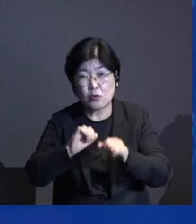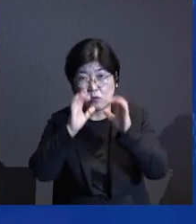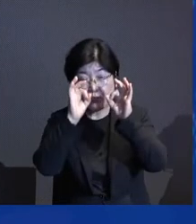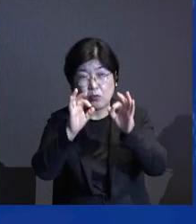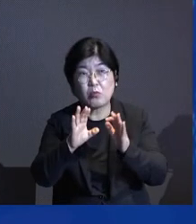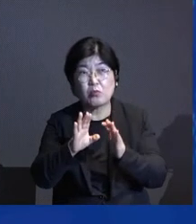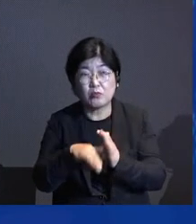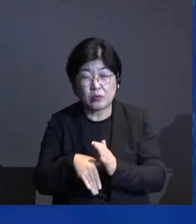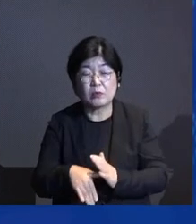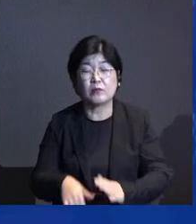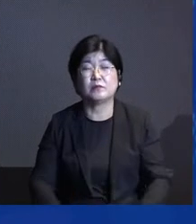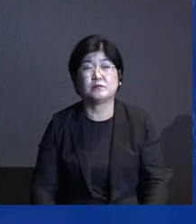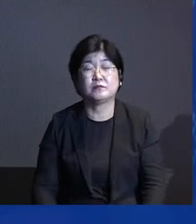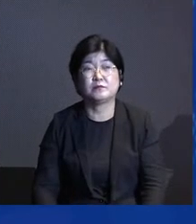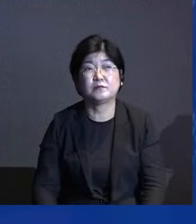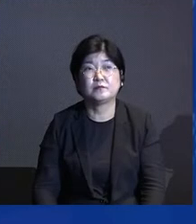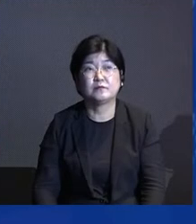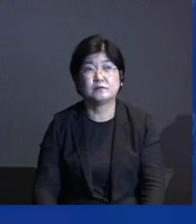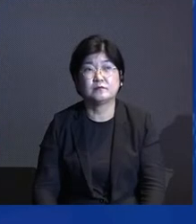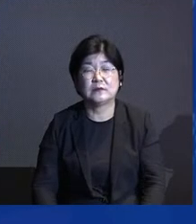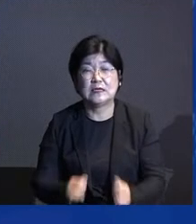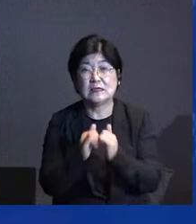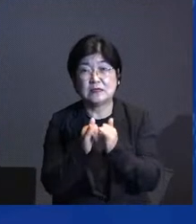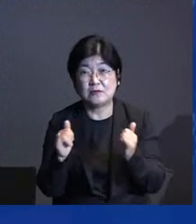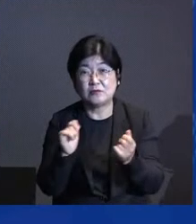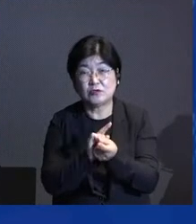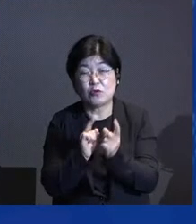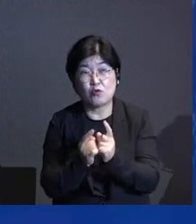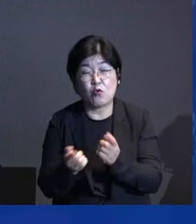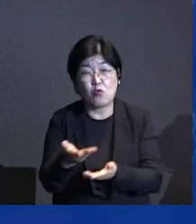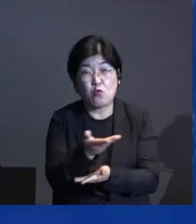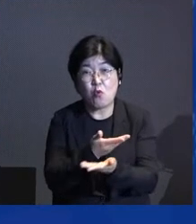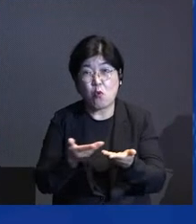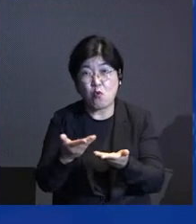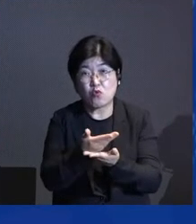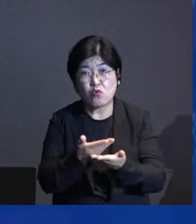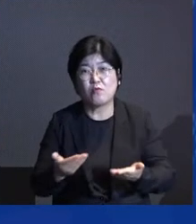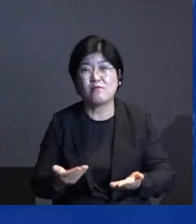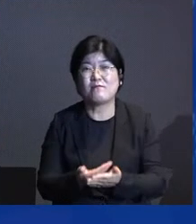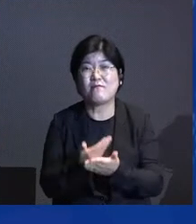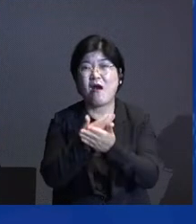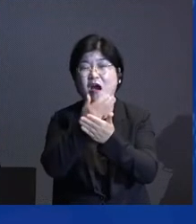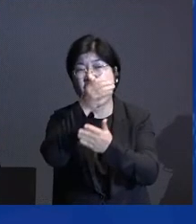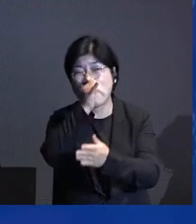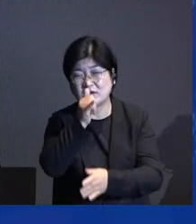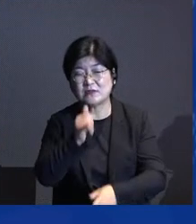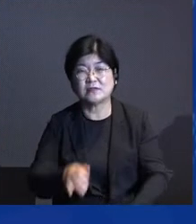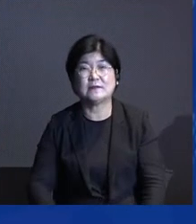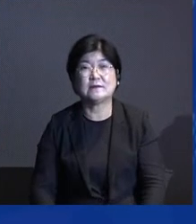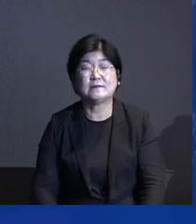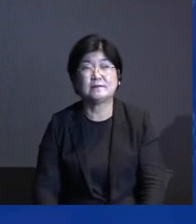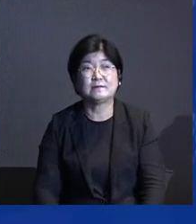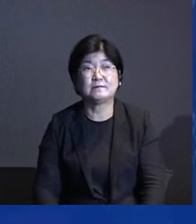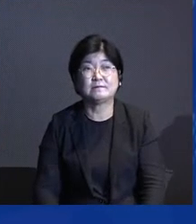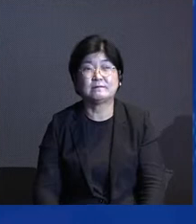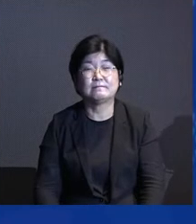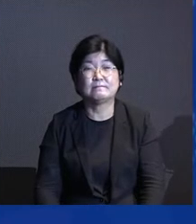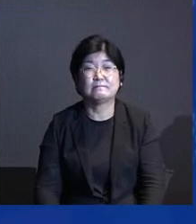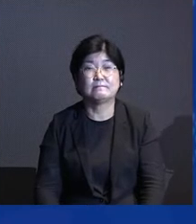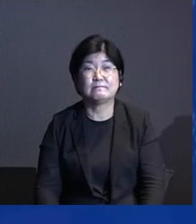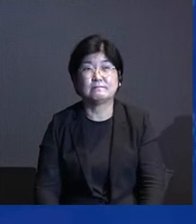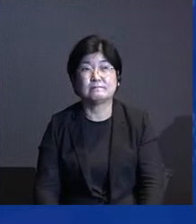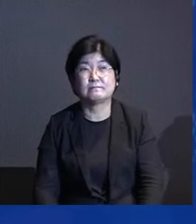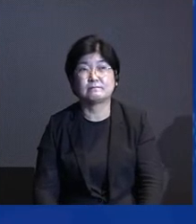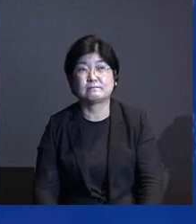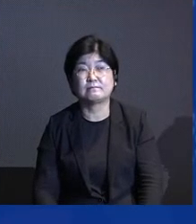it promotes the sharing among people. We have income support groups, like for example,